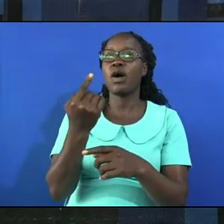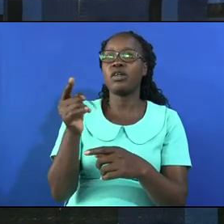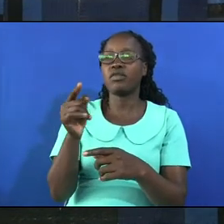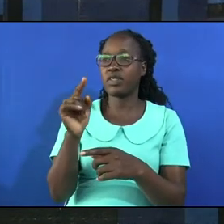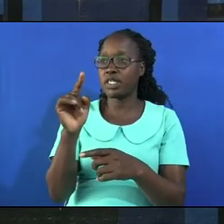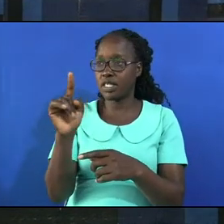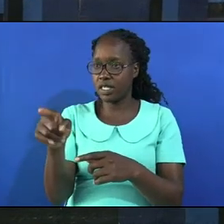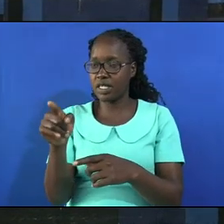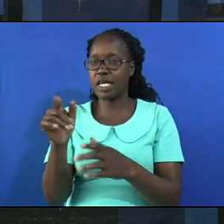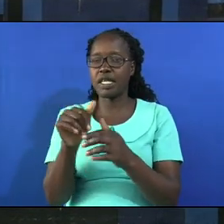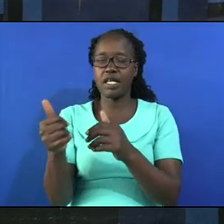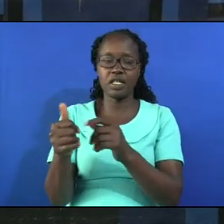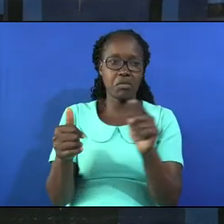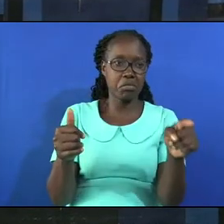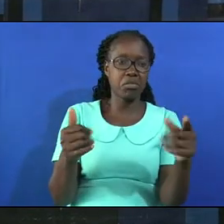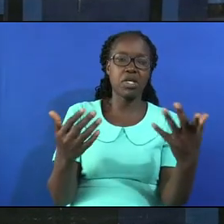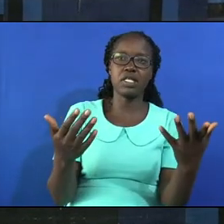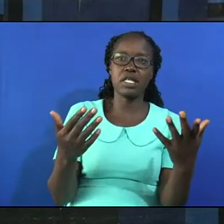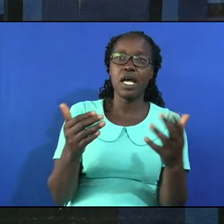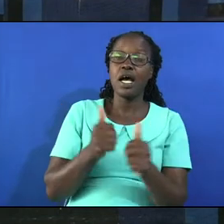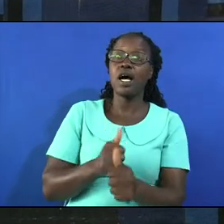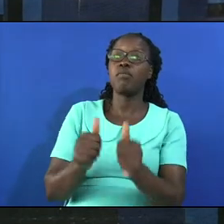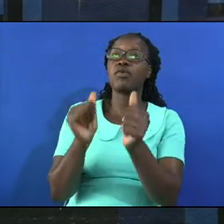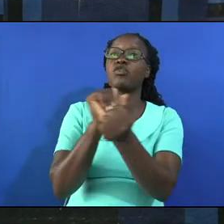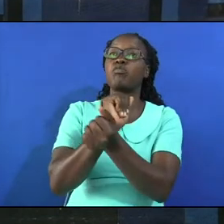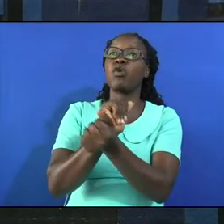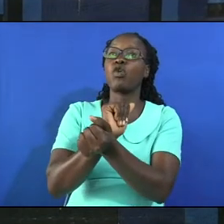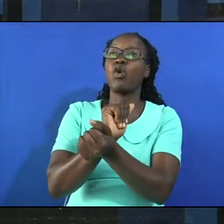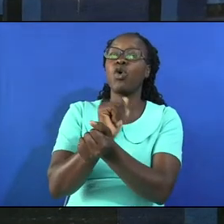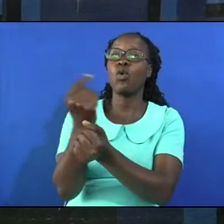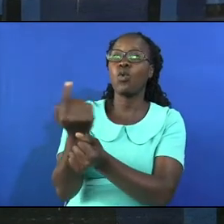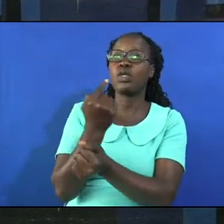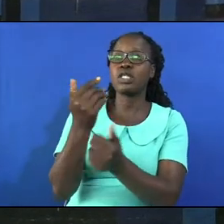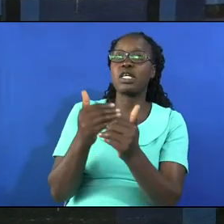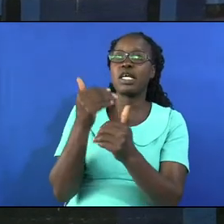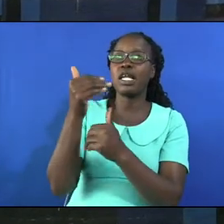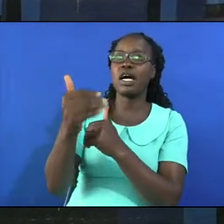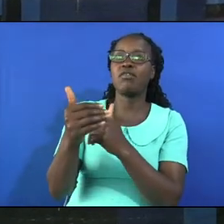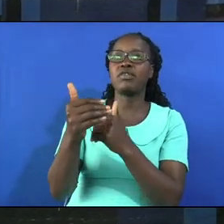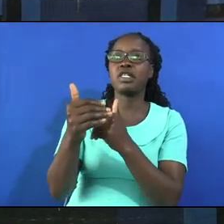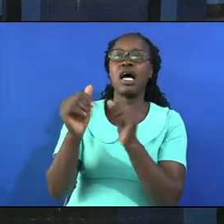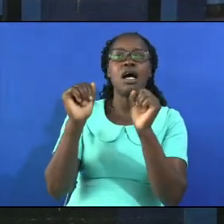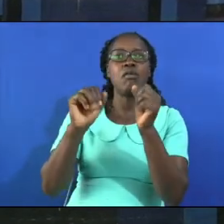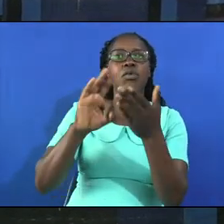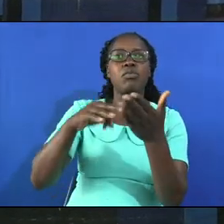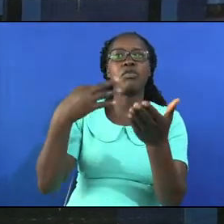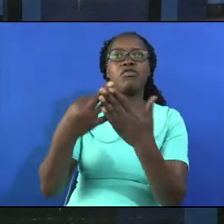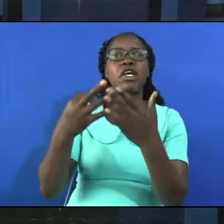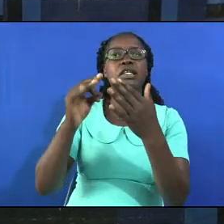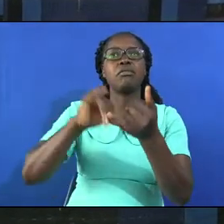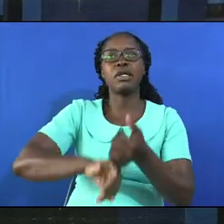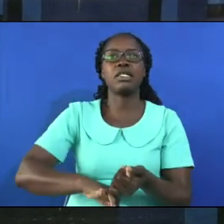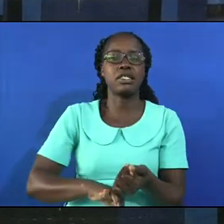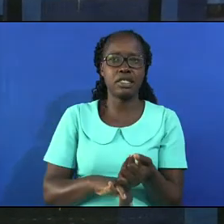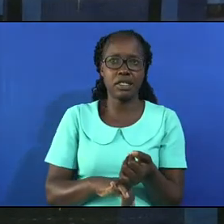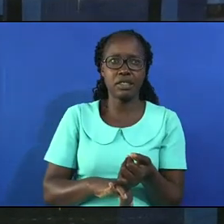this gift, another one has that. Apostle Paul was single after a possibly failed